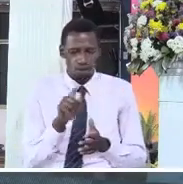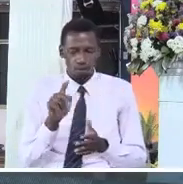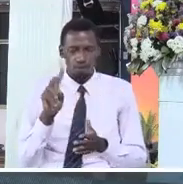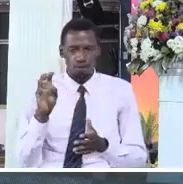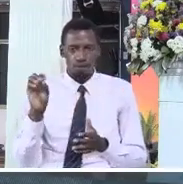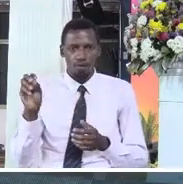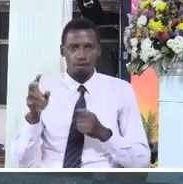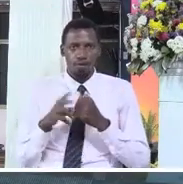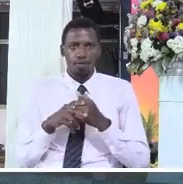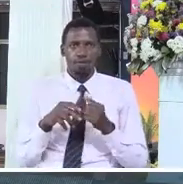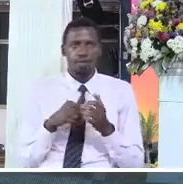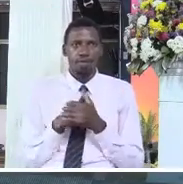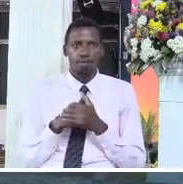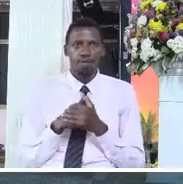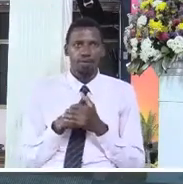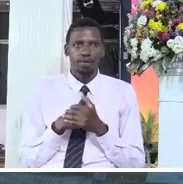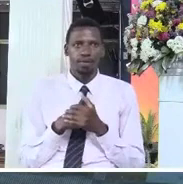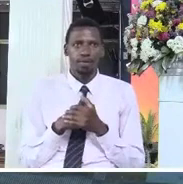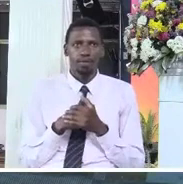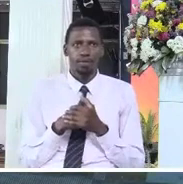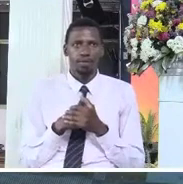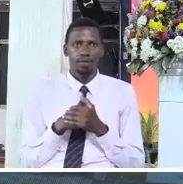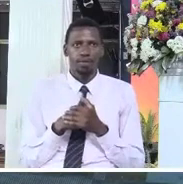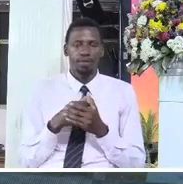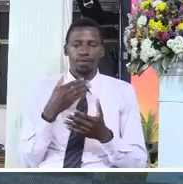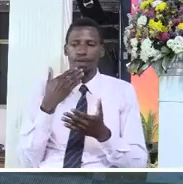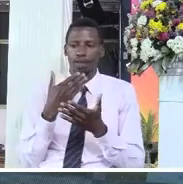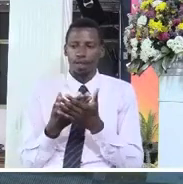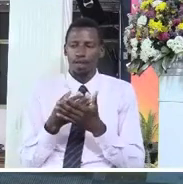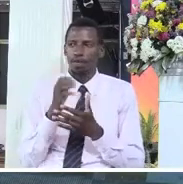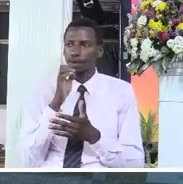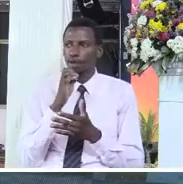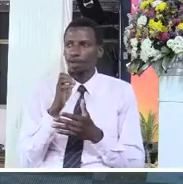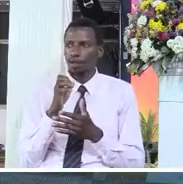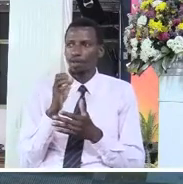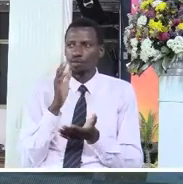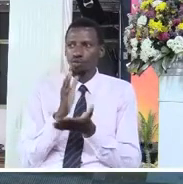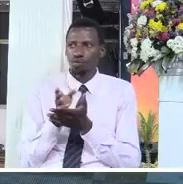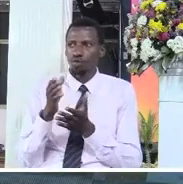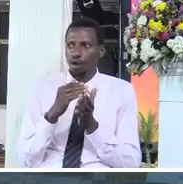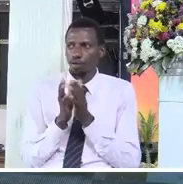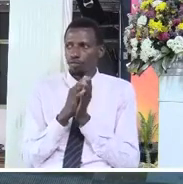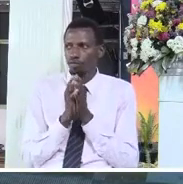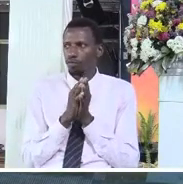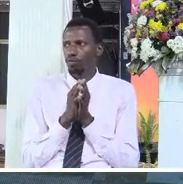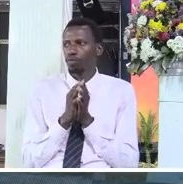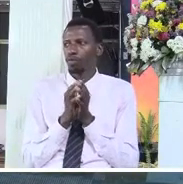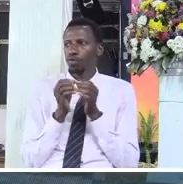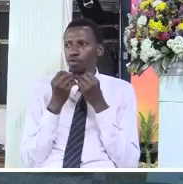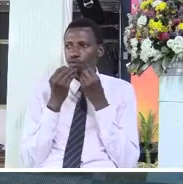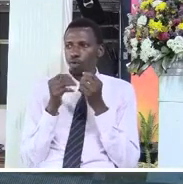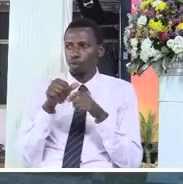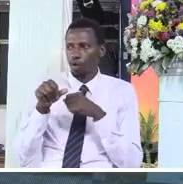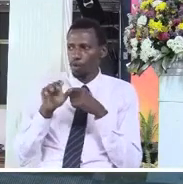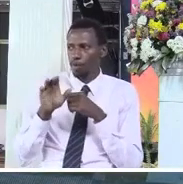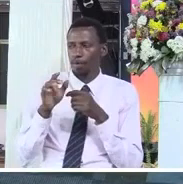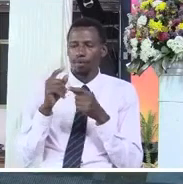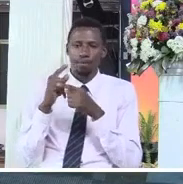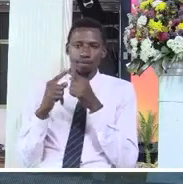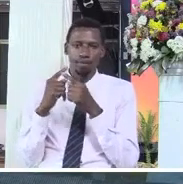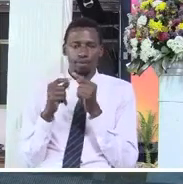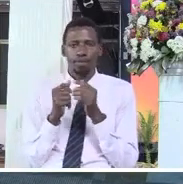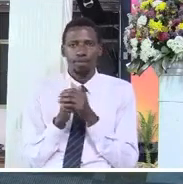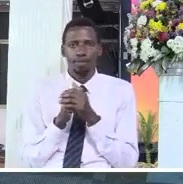Opere. Certainly you have stories to tell around your experience. But let me come